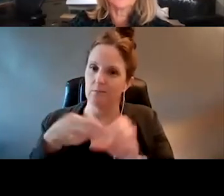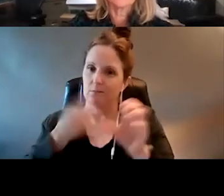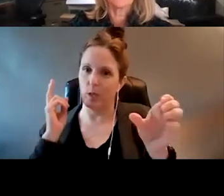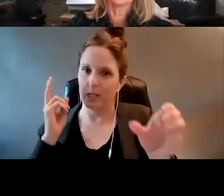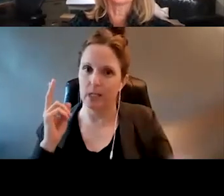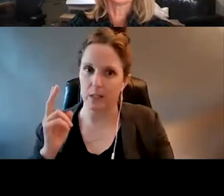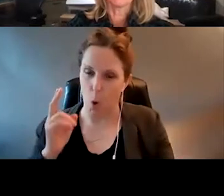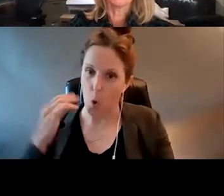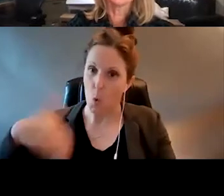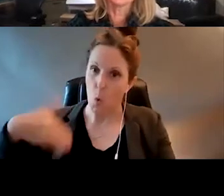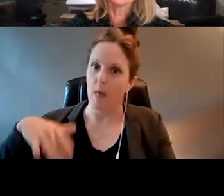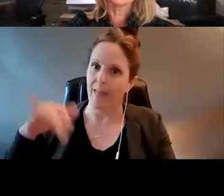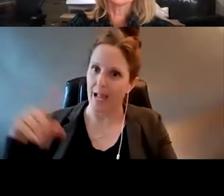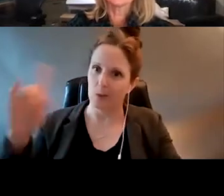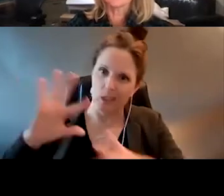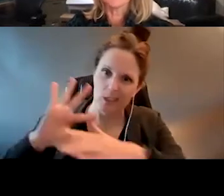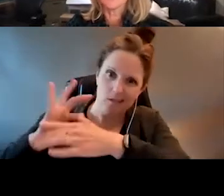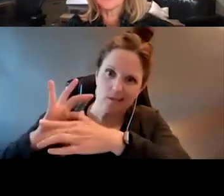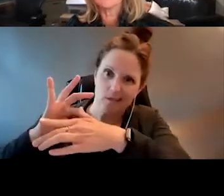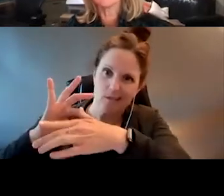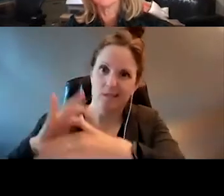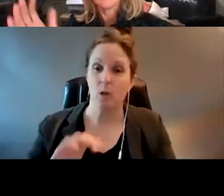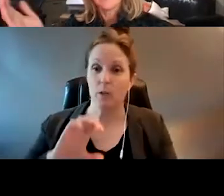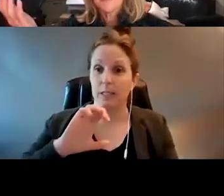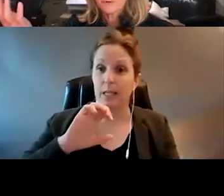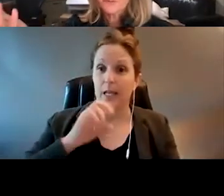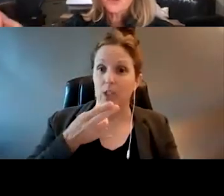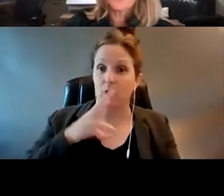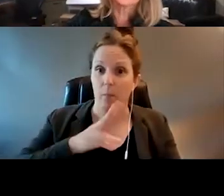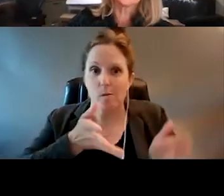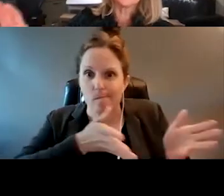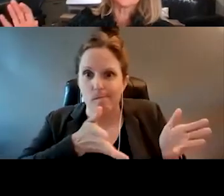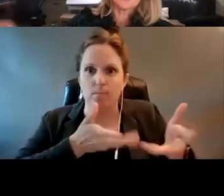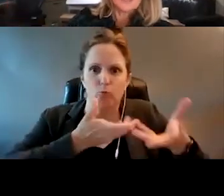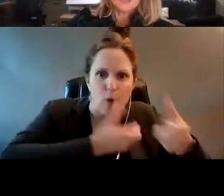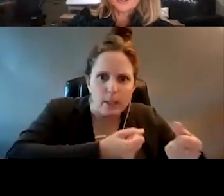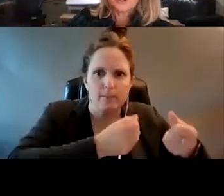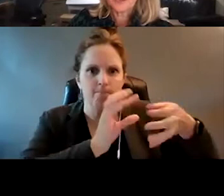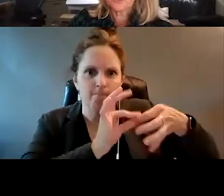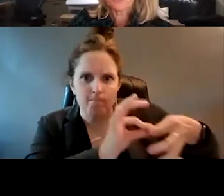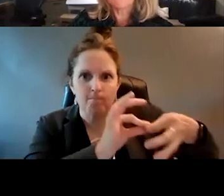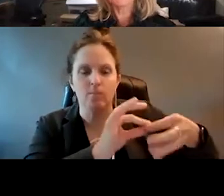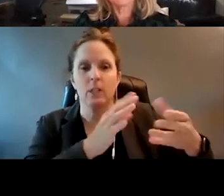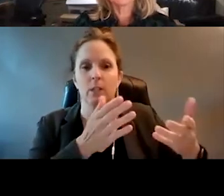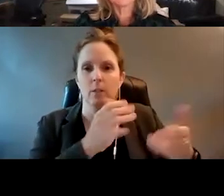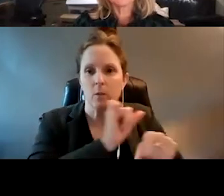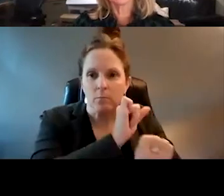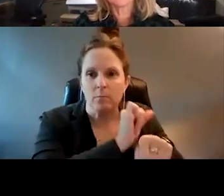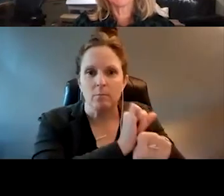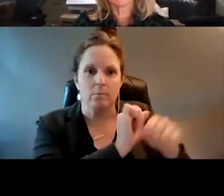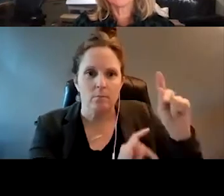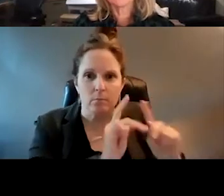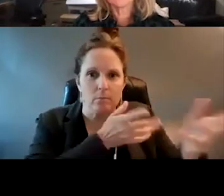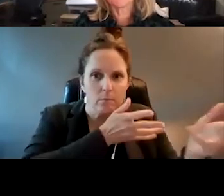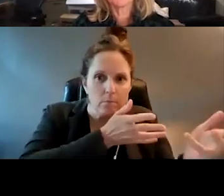getting varenicline, and then getting varenicline increased by almost 90% the odds of quitting.